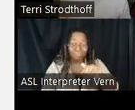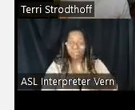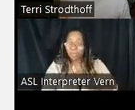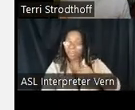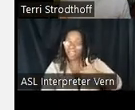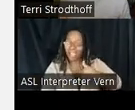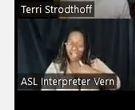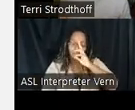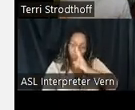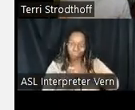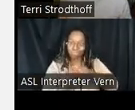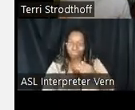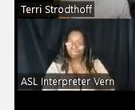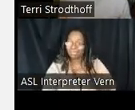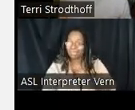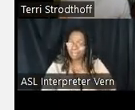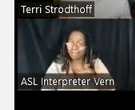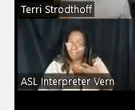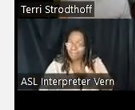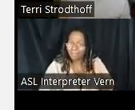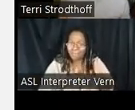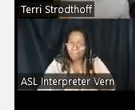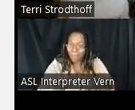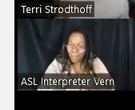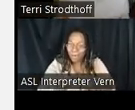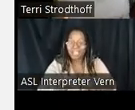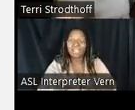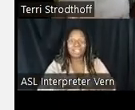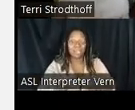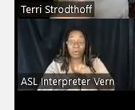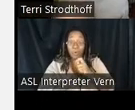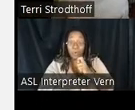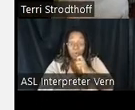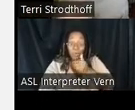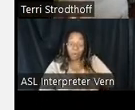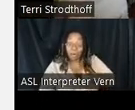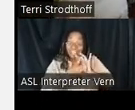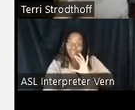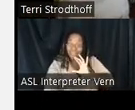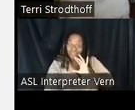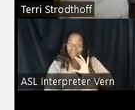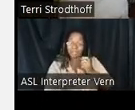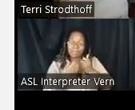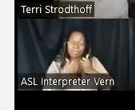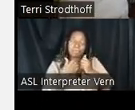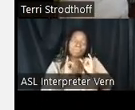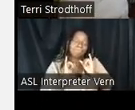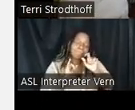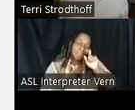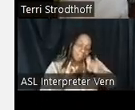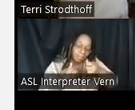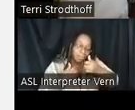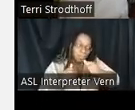authentic self inside of us. So if we're disconnected from the authentic self, the job is to explore the why this